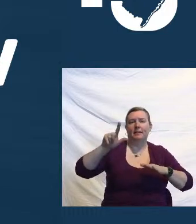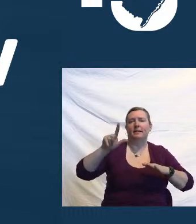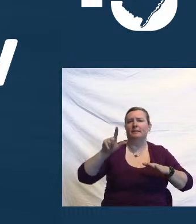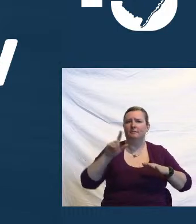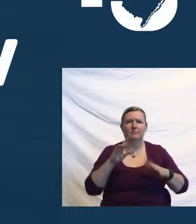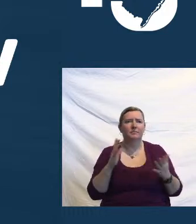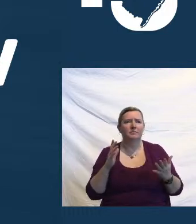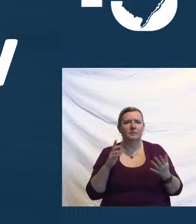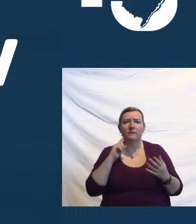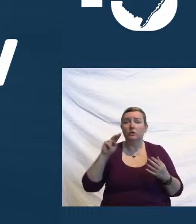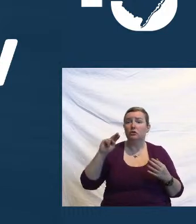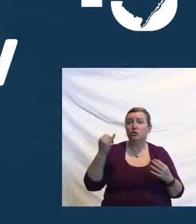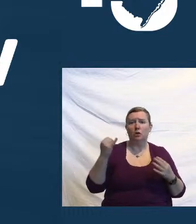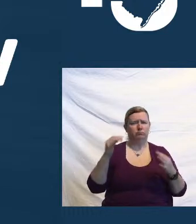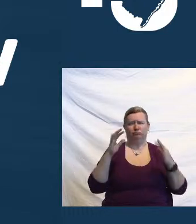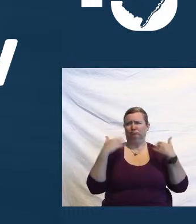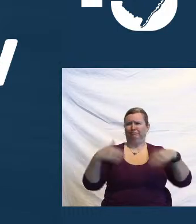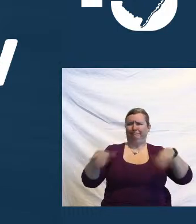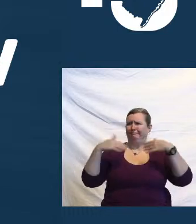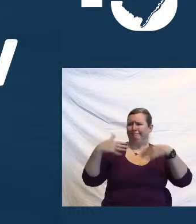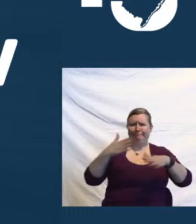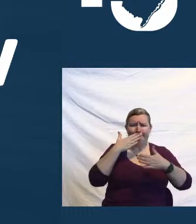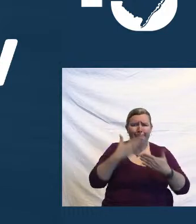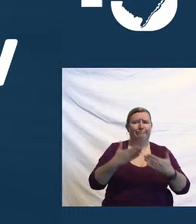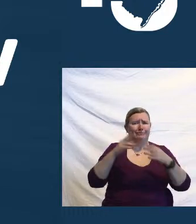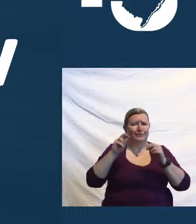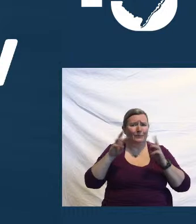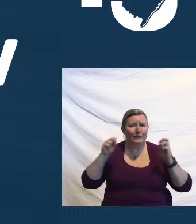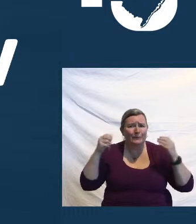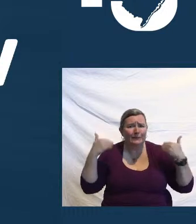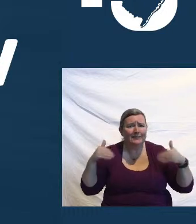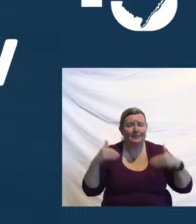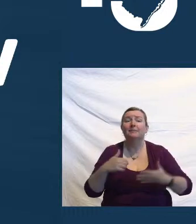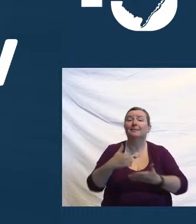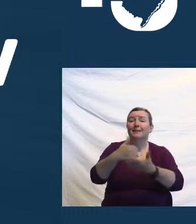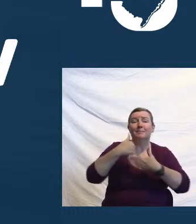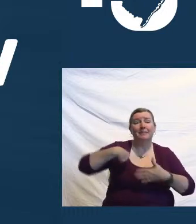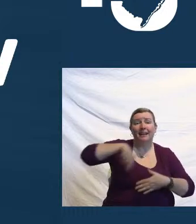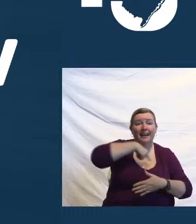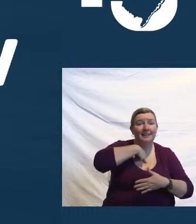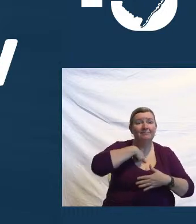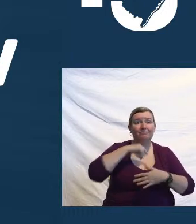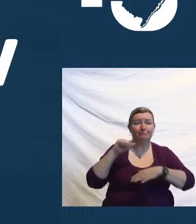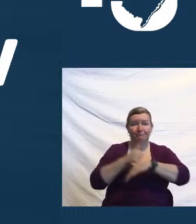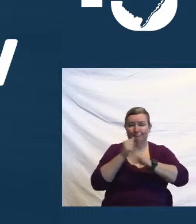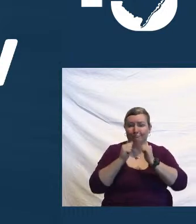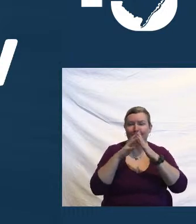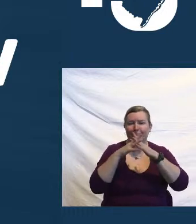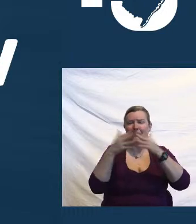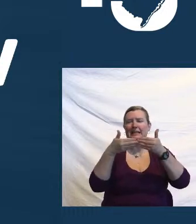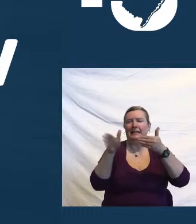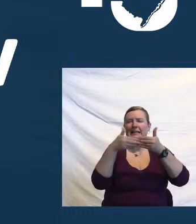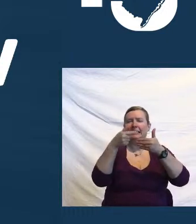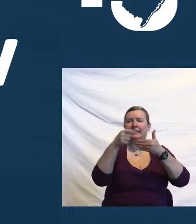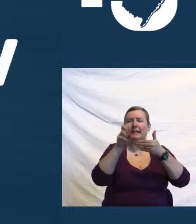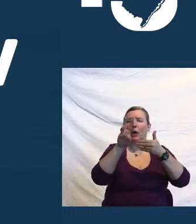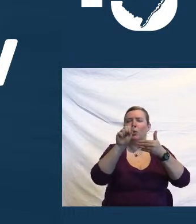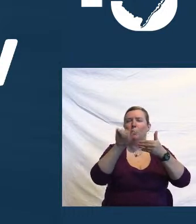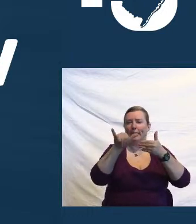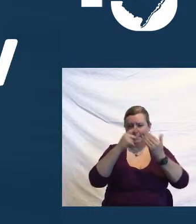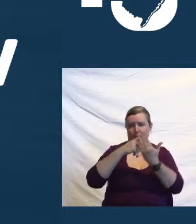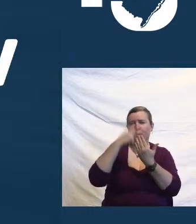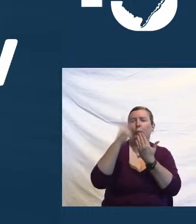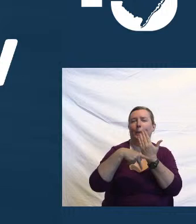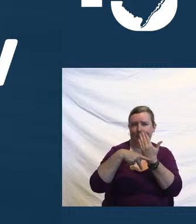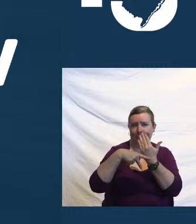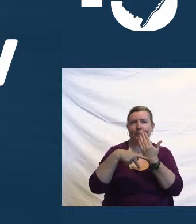the infrastructure bill sets up the long-awaited construction of the Gateway, the full Gateway program of rail improvements leading to and from New York